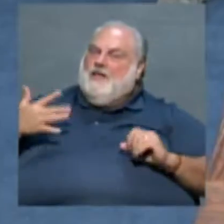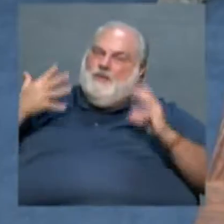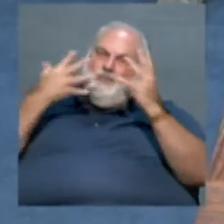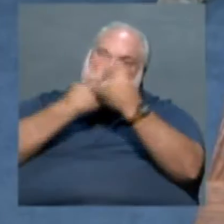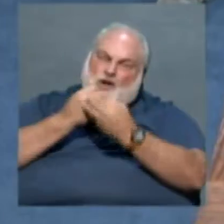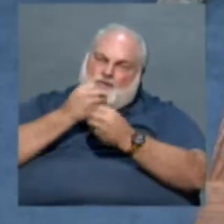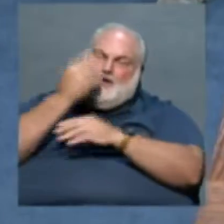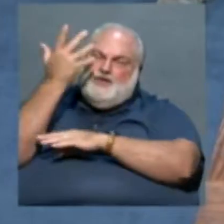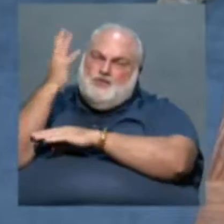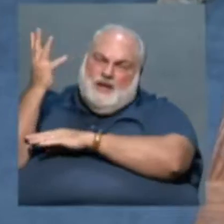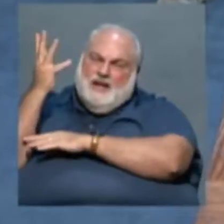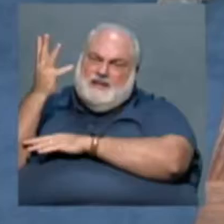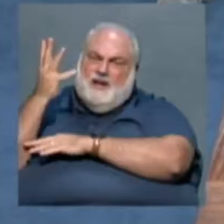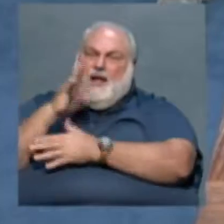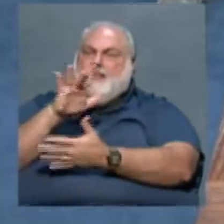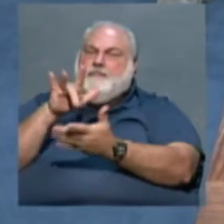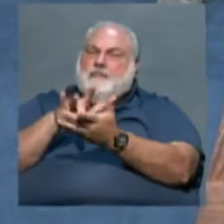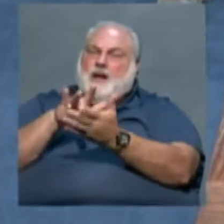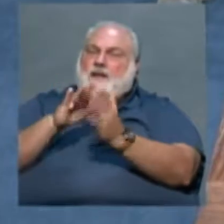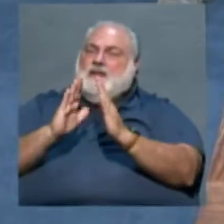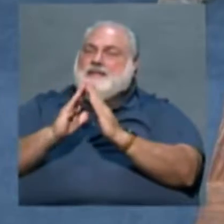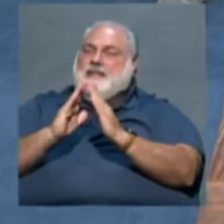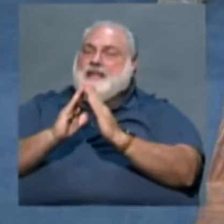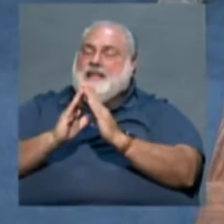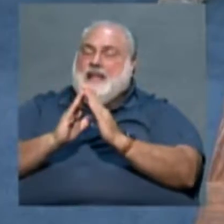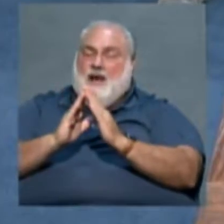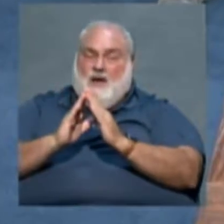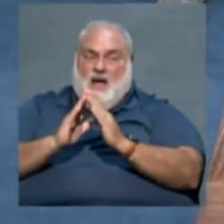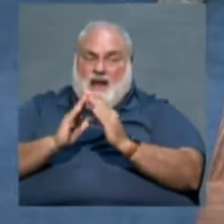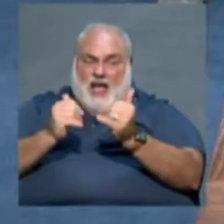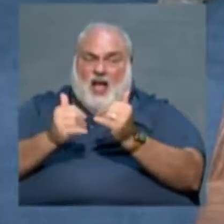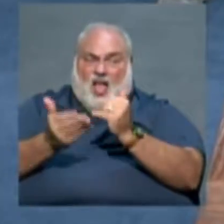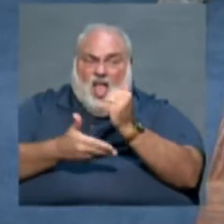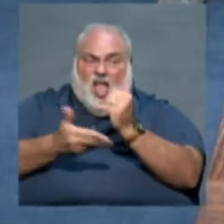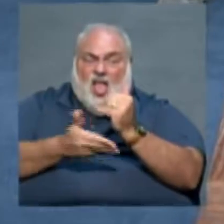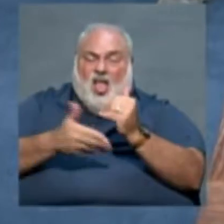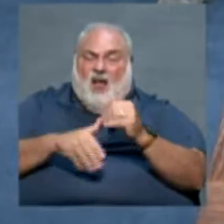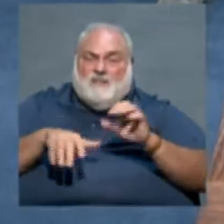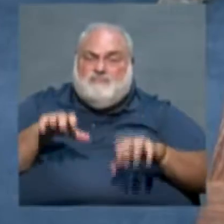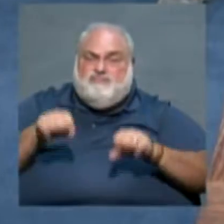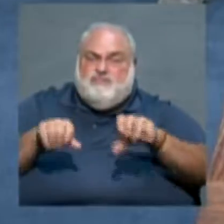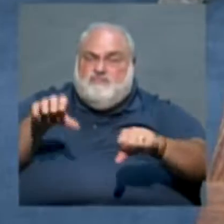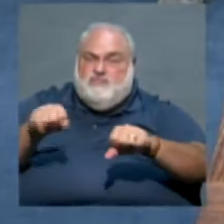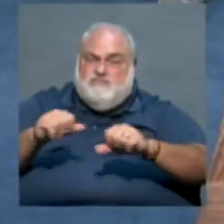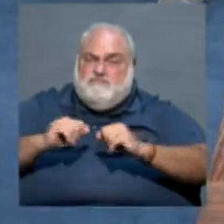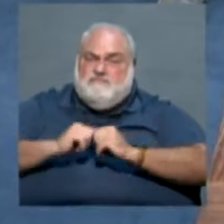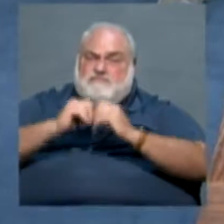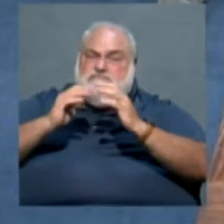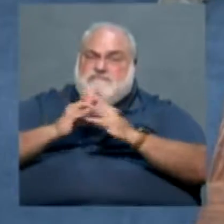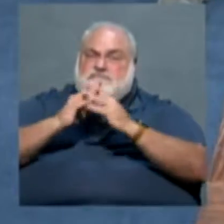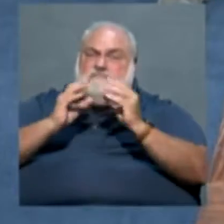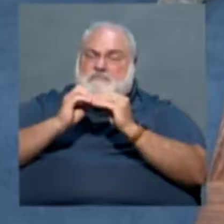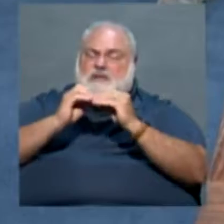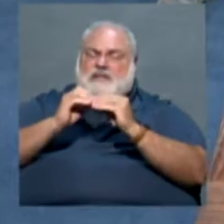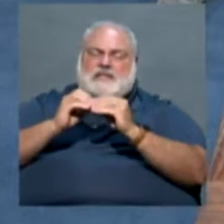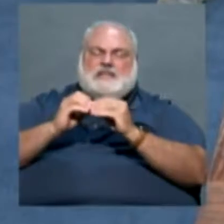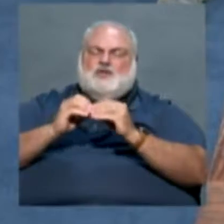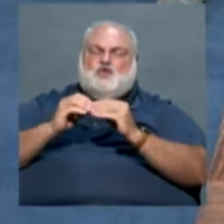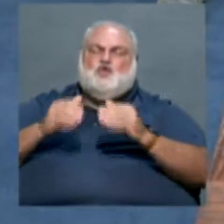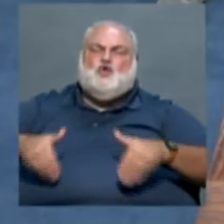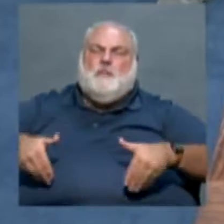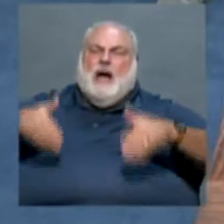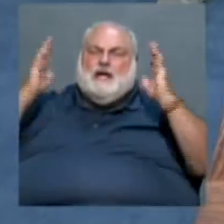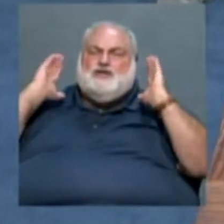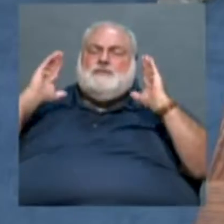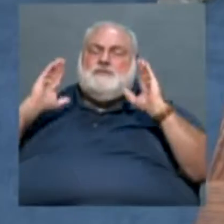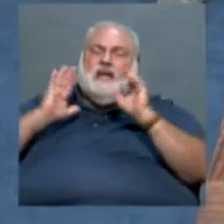all the recent building of all the duplexes, I feel this is just too much. Just yesterday, I learned there are even more planned to be built. Enough is enough. This is unfair to